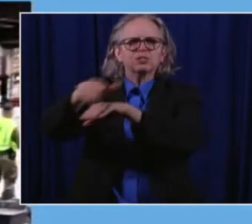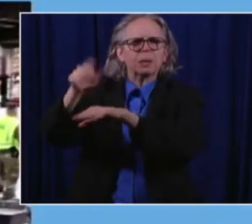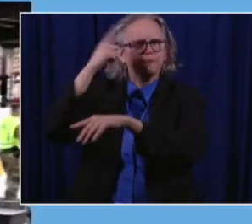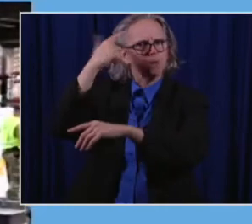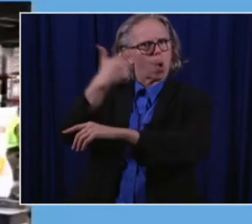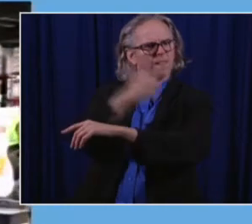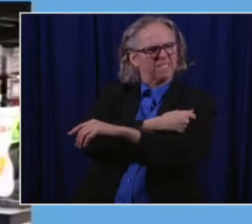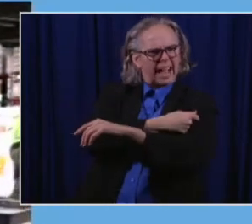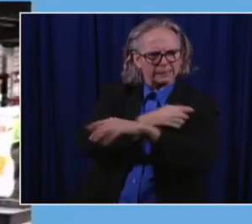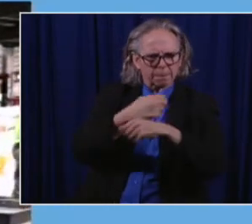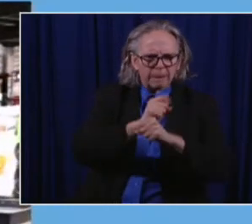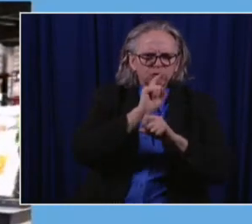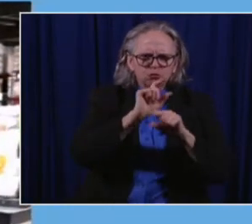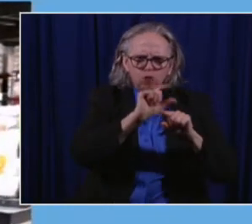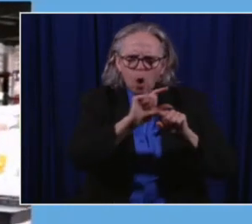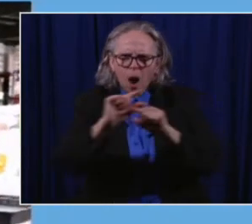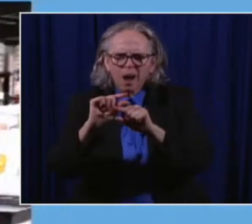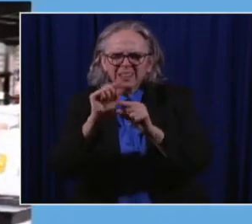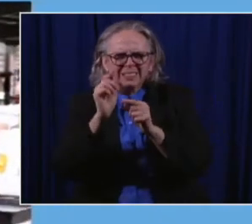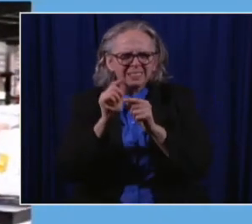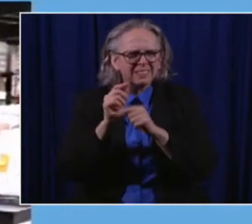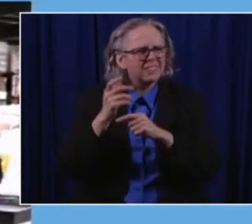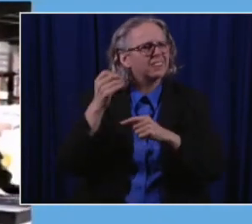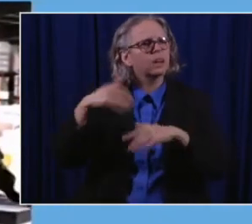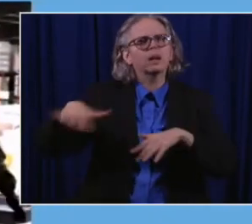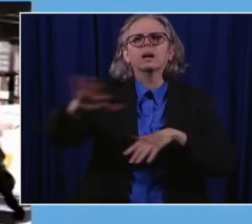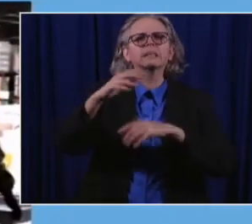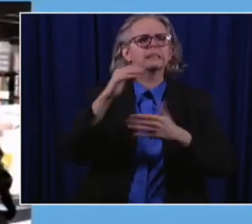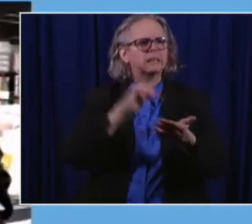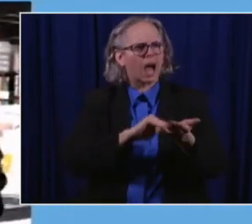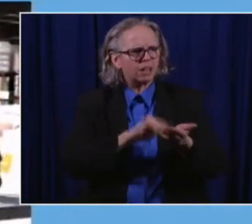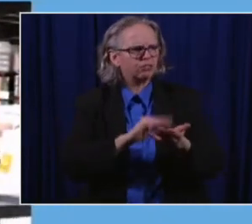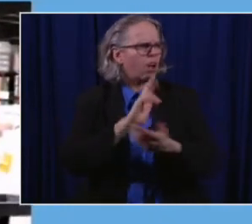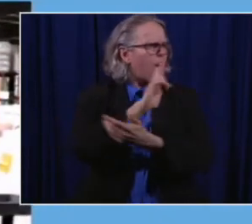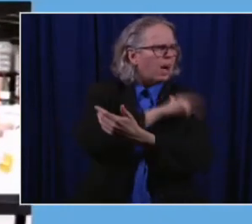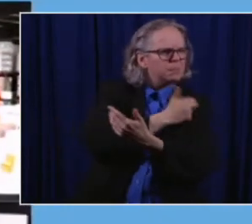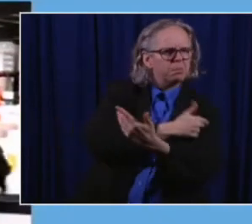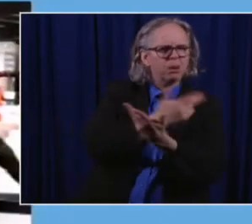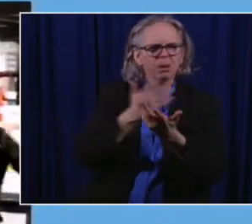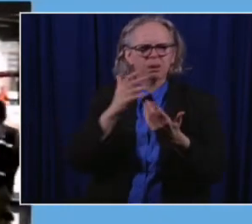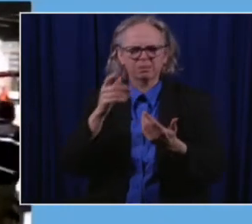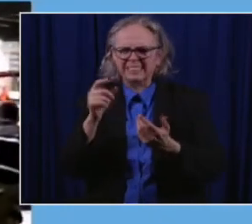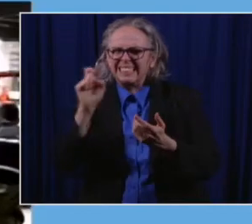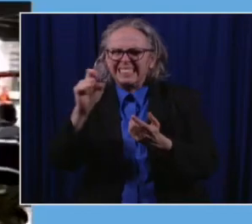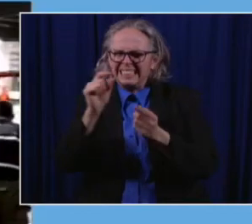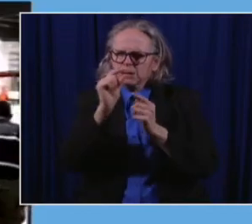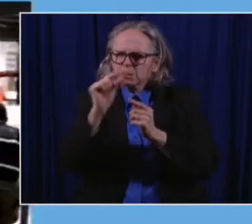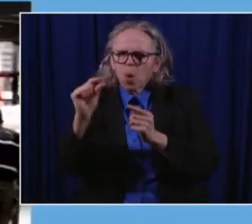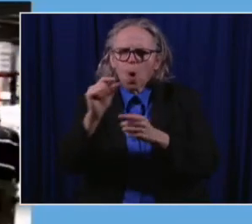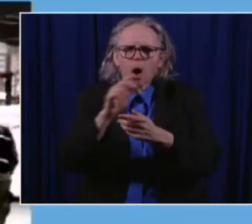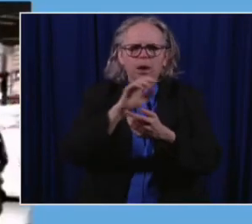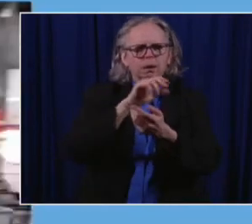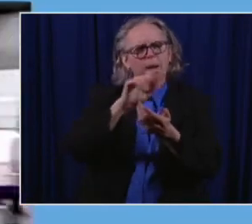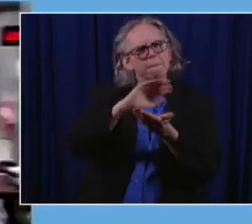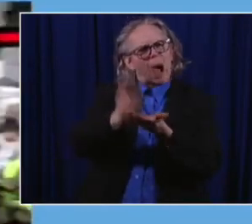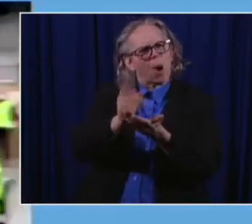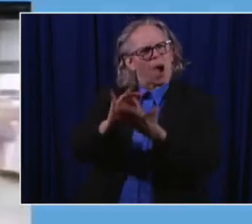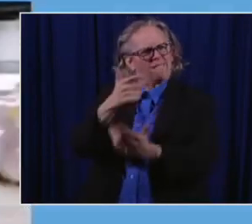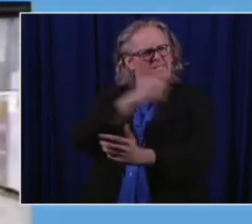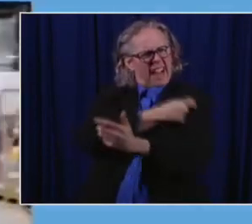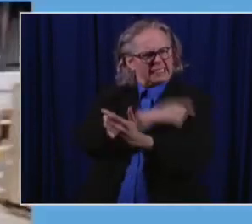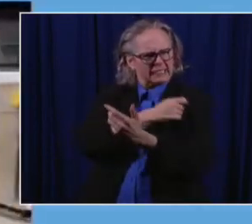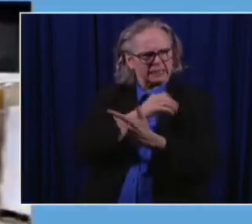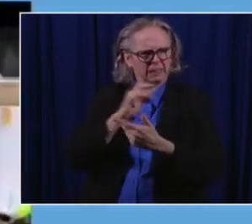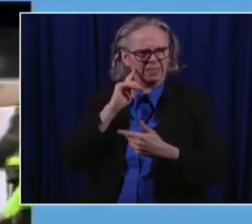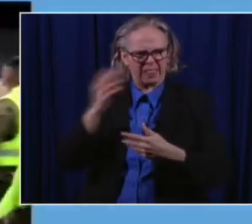vaccine to those providers who require smaller amounts. The packages that are going to come